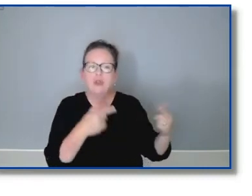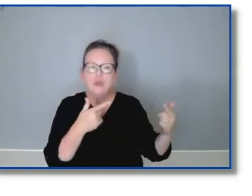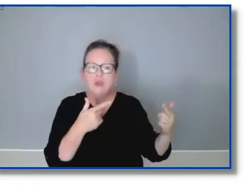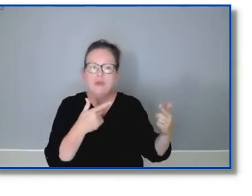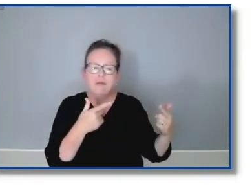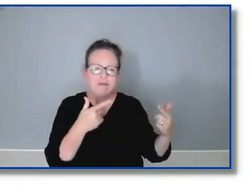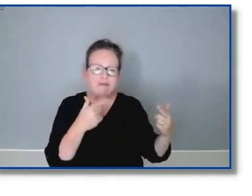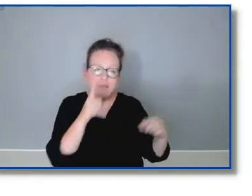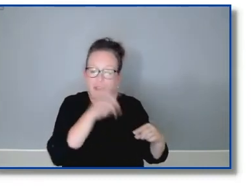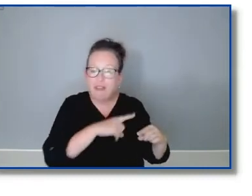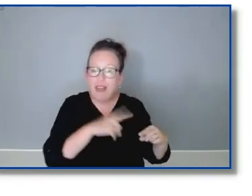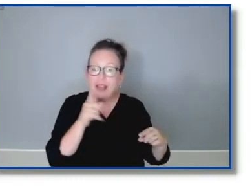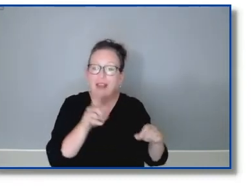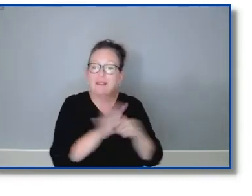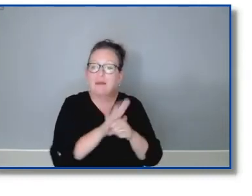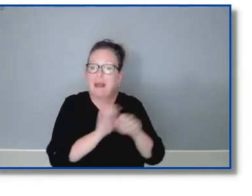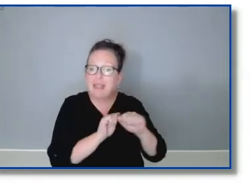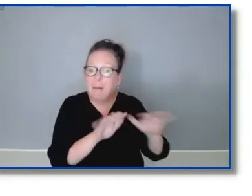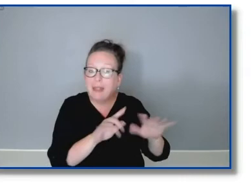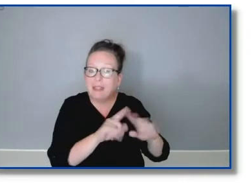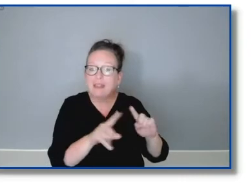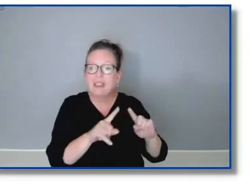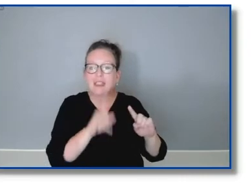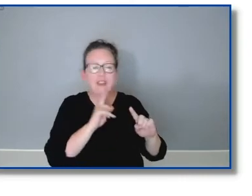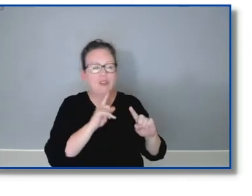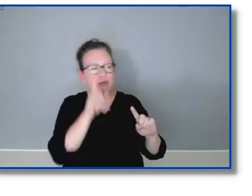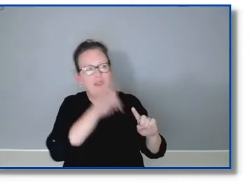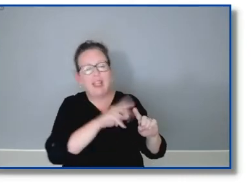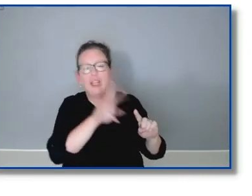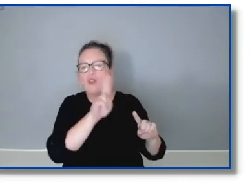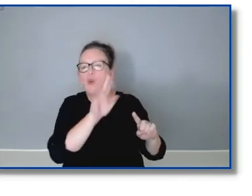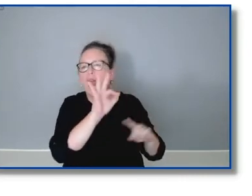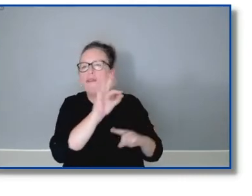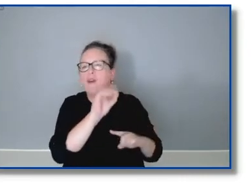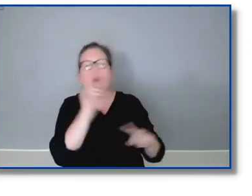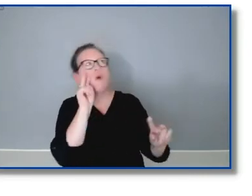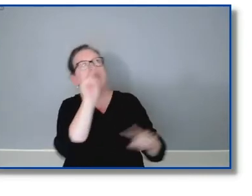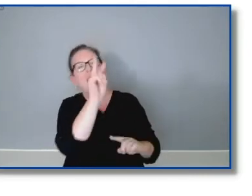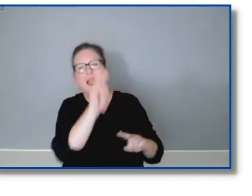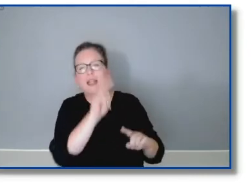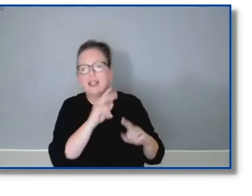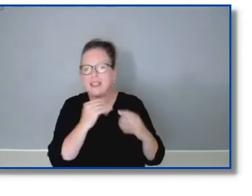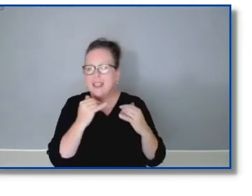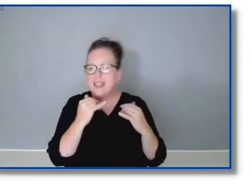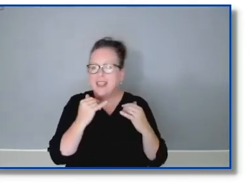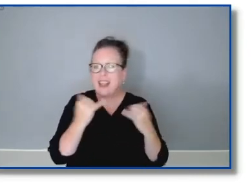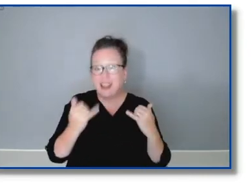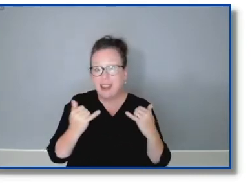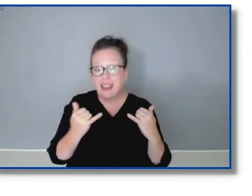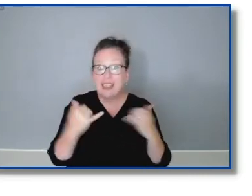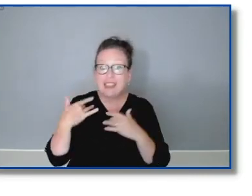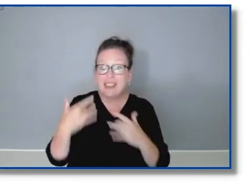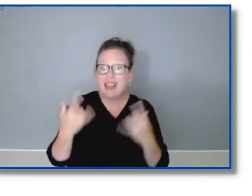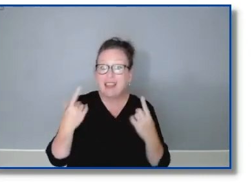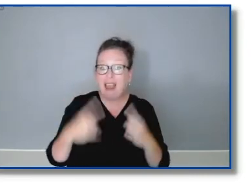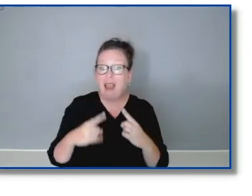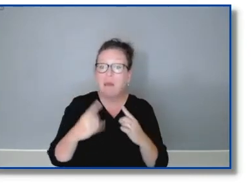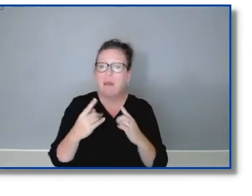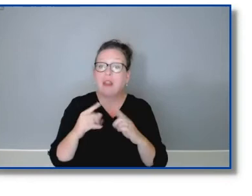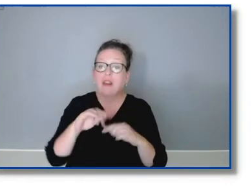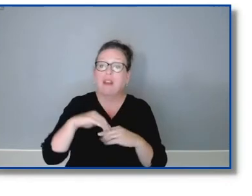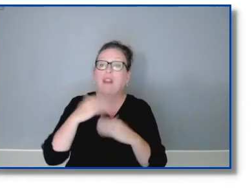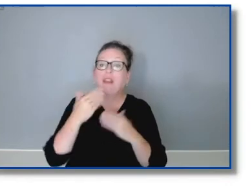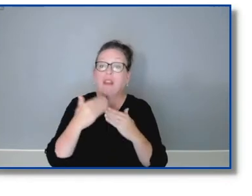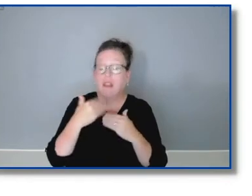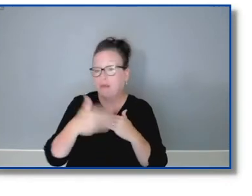to phantom creature sightings, UFO sightings. As you know, obviously these come in waves, and they usually are associated with different unrest